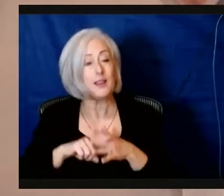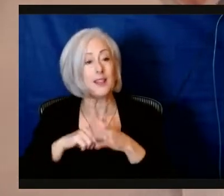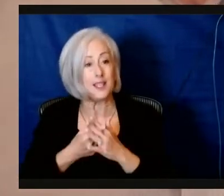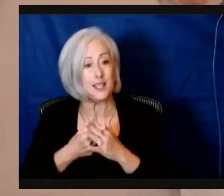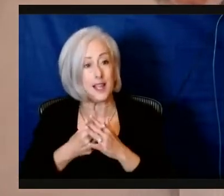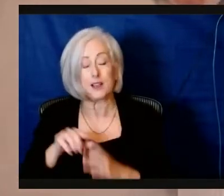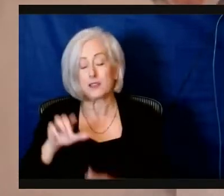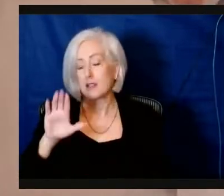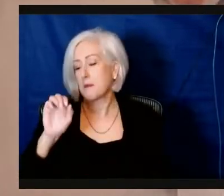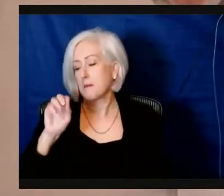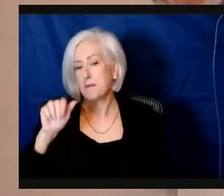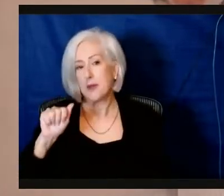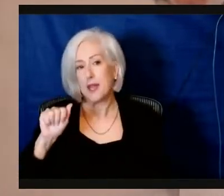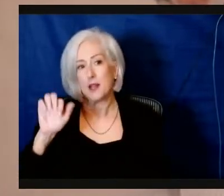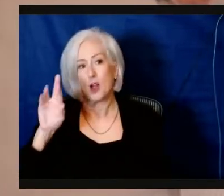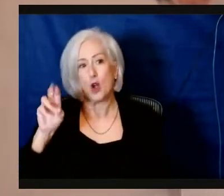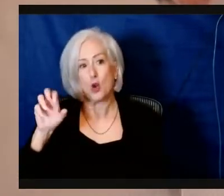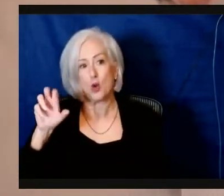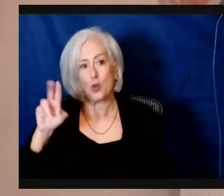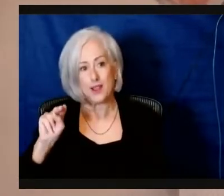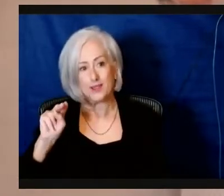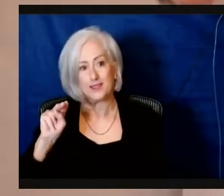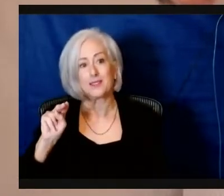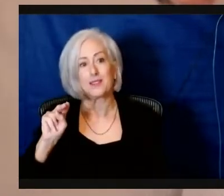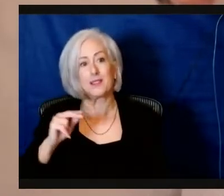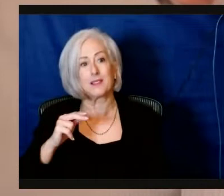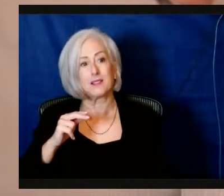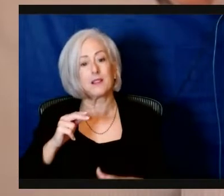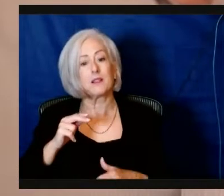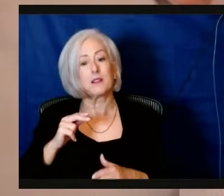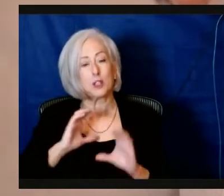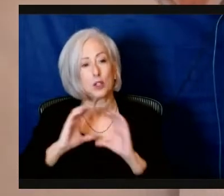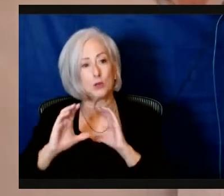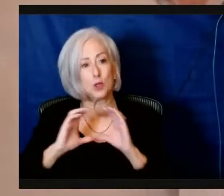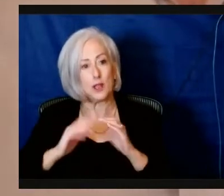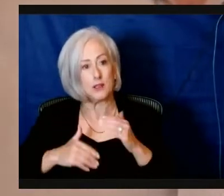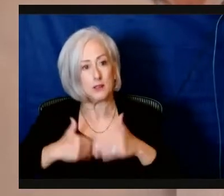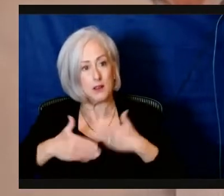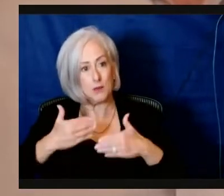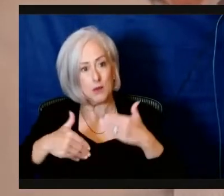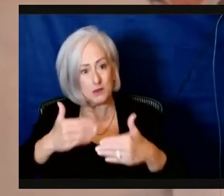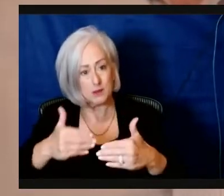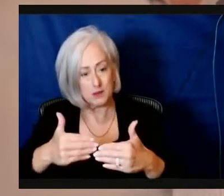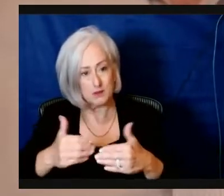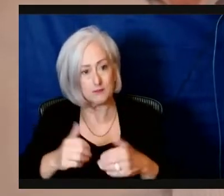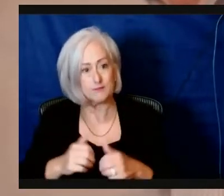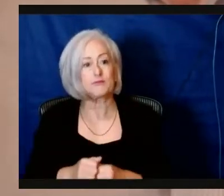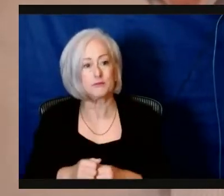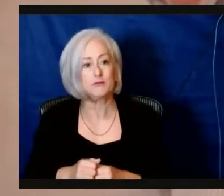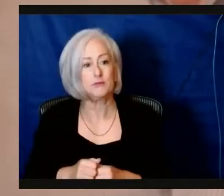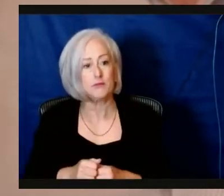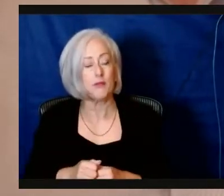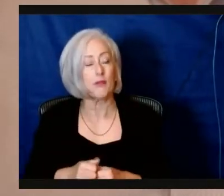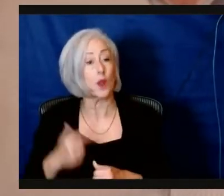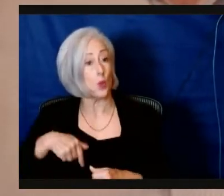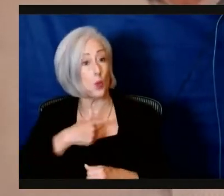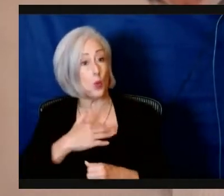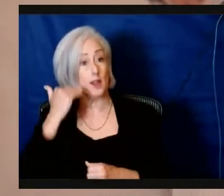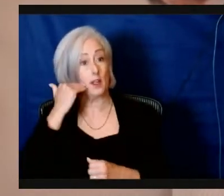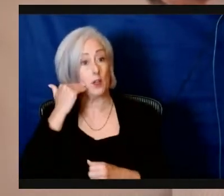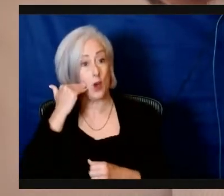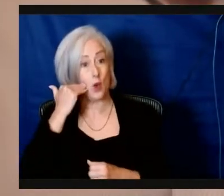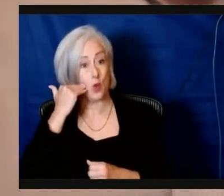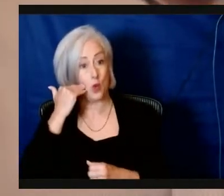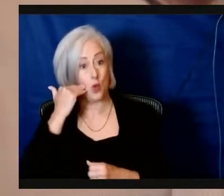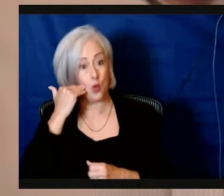pathway that results in a process that we have elucidated to now understand